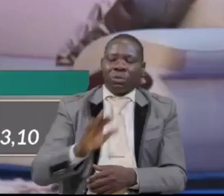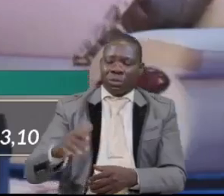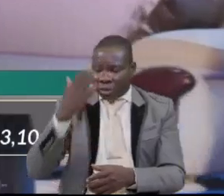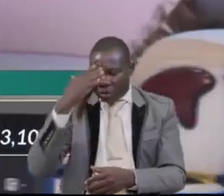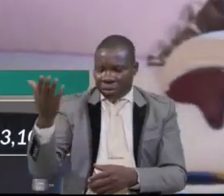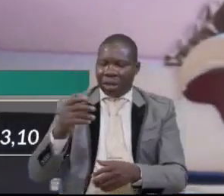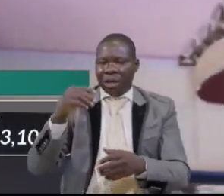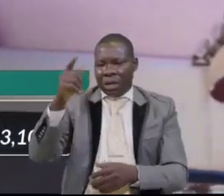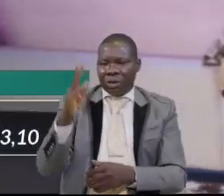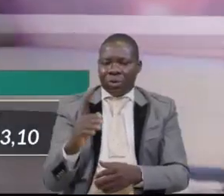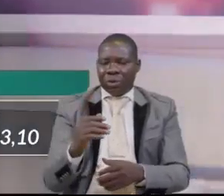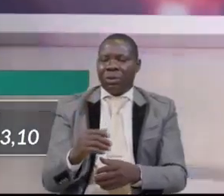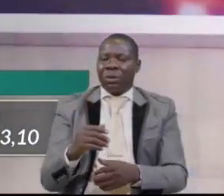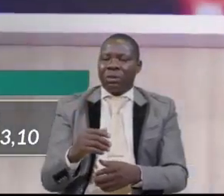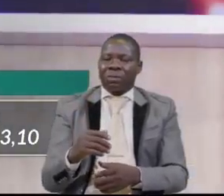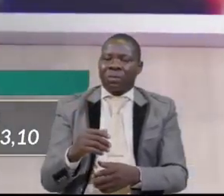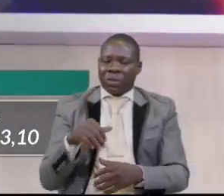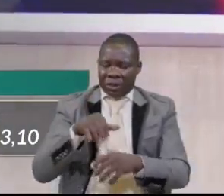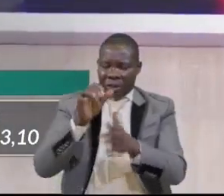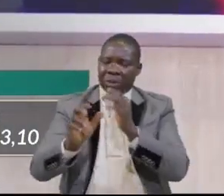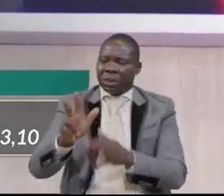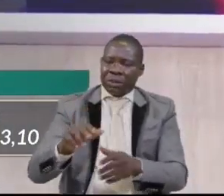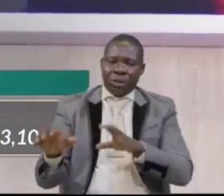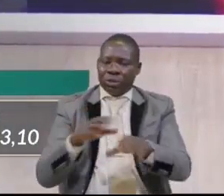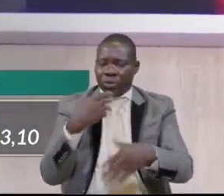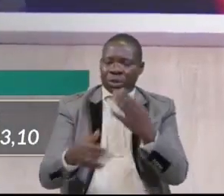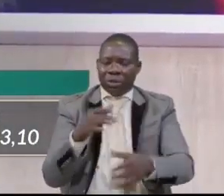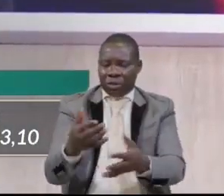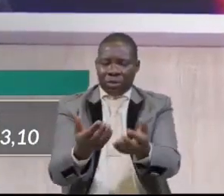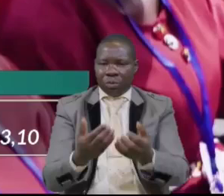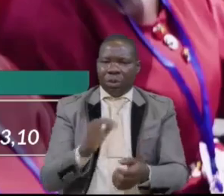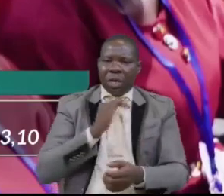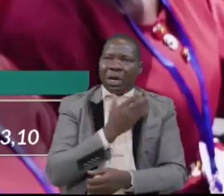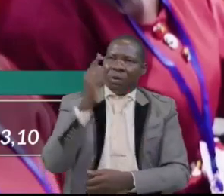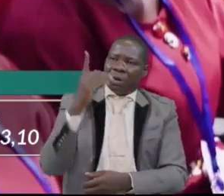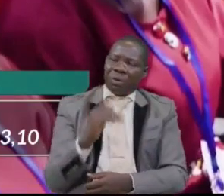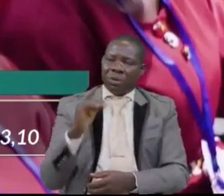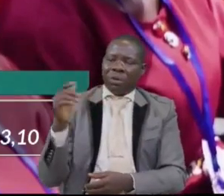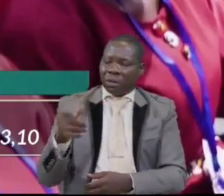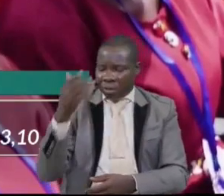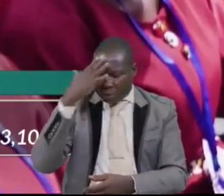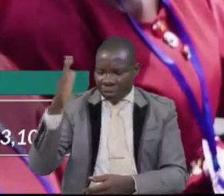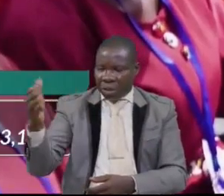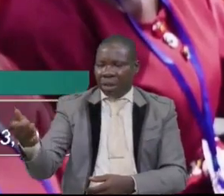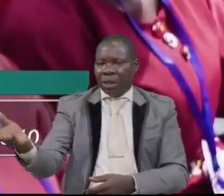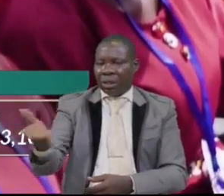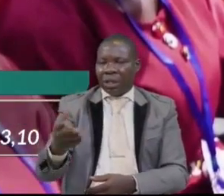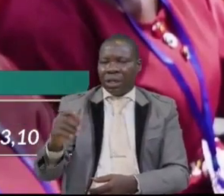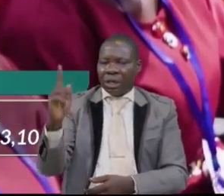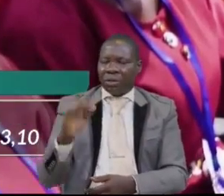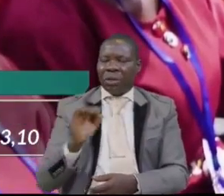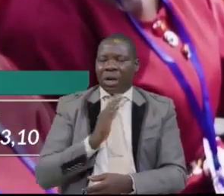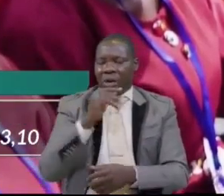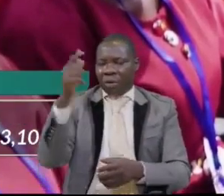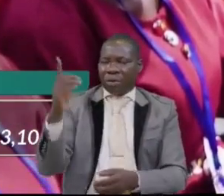seven times do you what you will our God they KN they God a god whom we serve is able